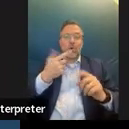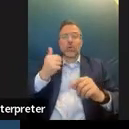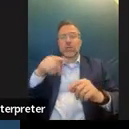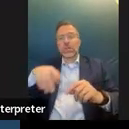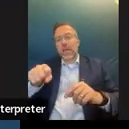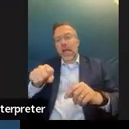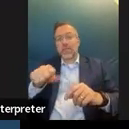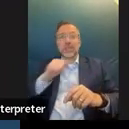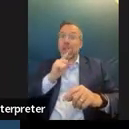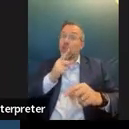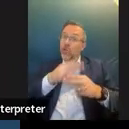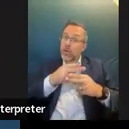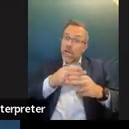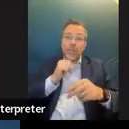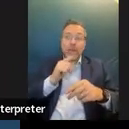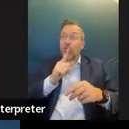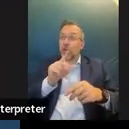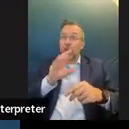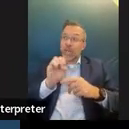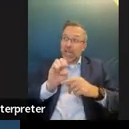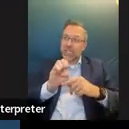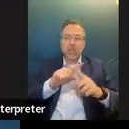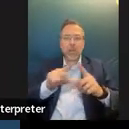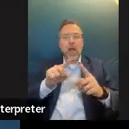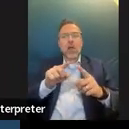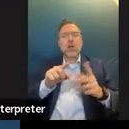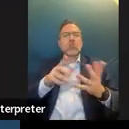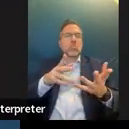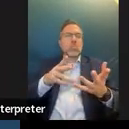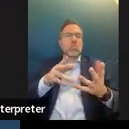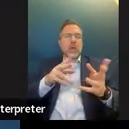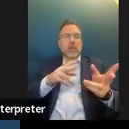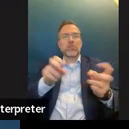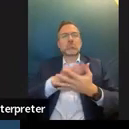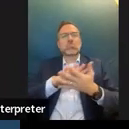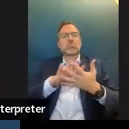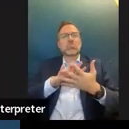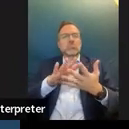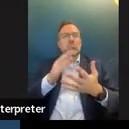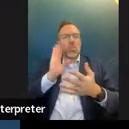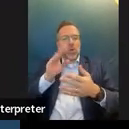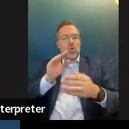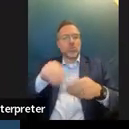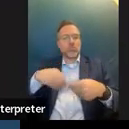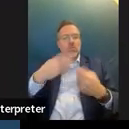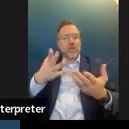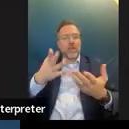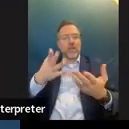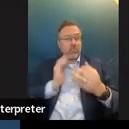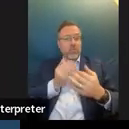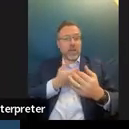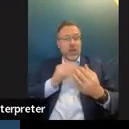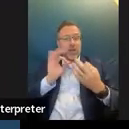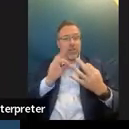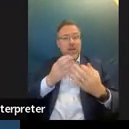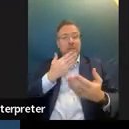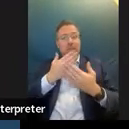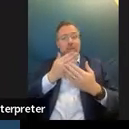levels, whatever, and we will help you work through those as well. So thank you very much for joining